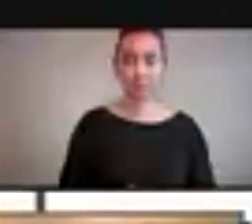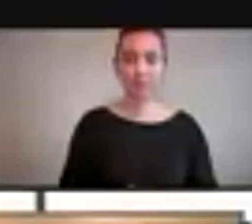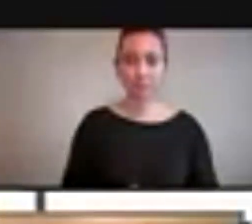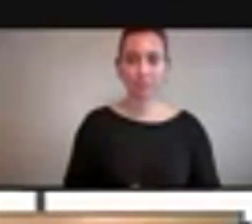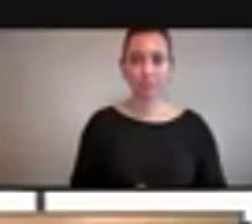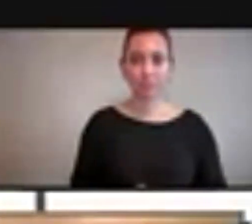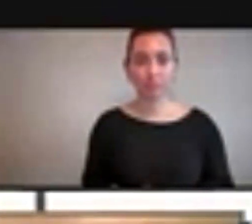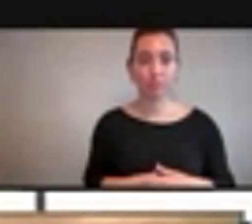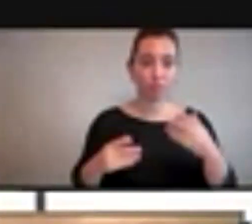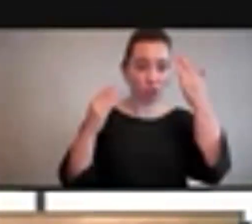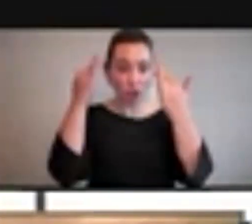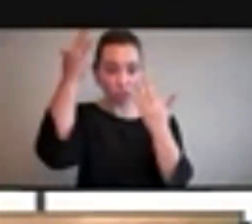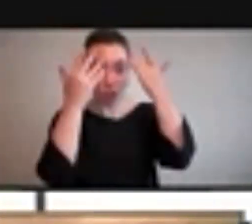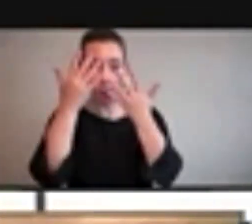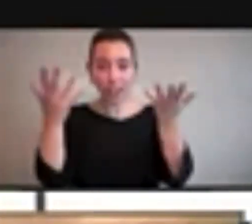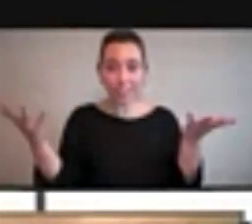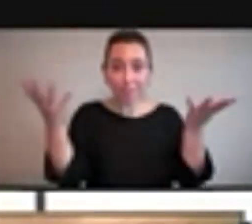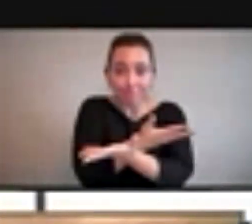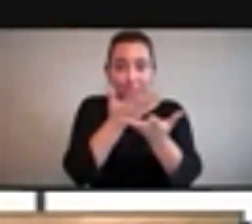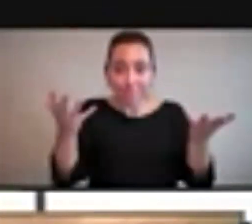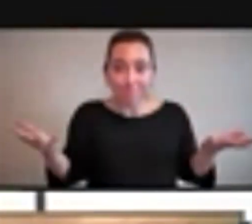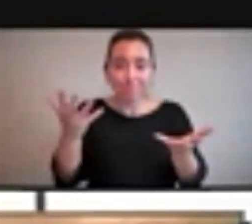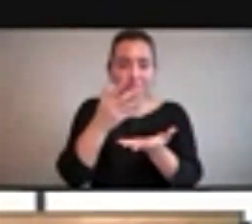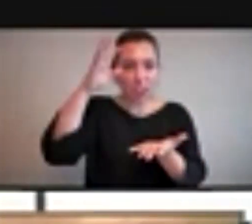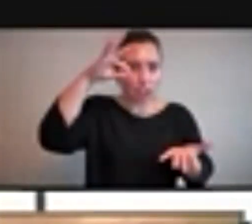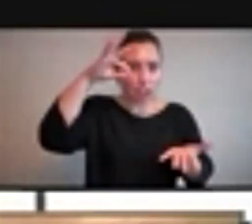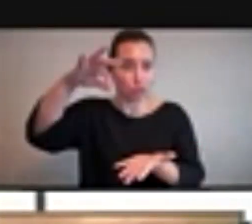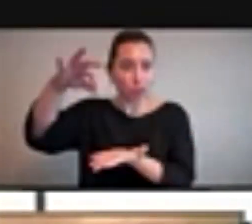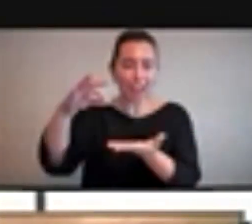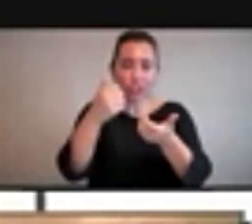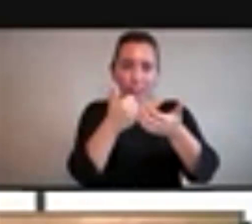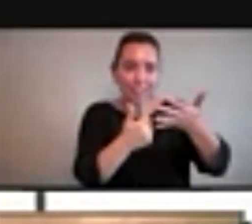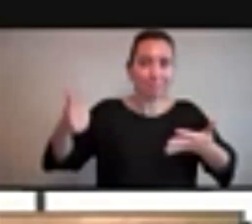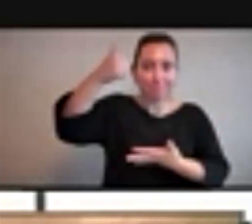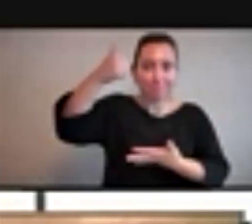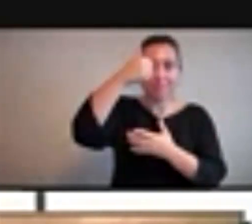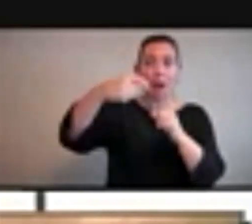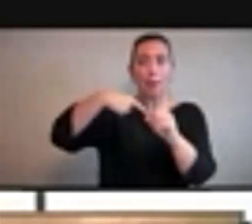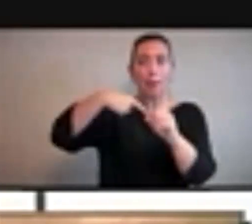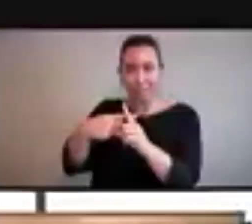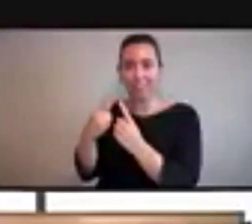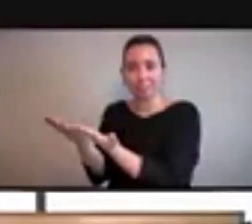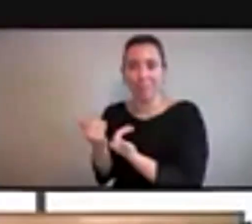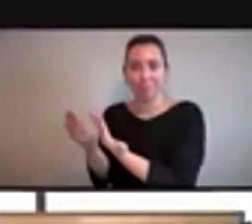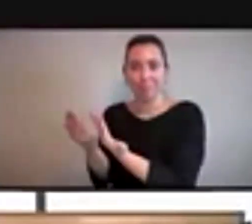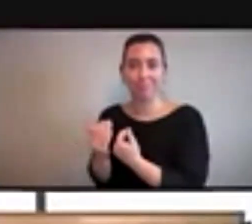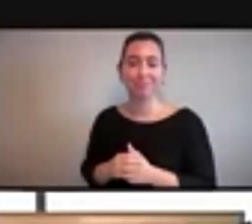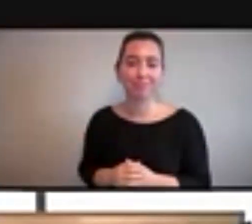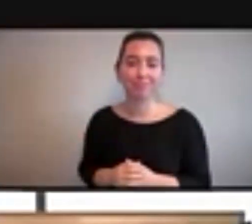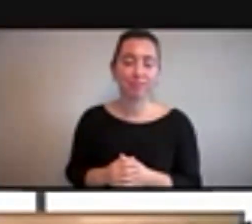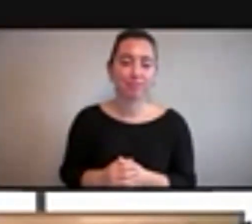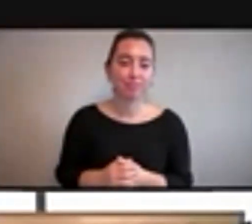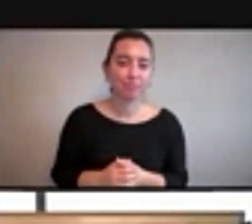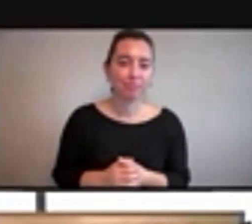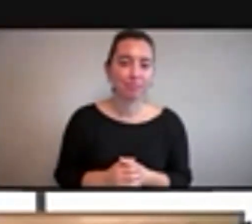it a part of the table, when we talk about digital transformation in general. We involved directly, as I already